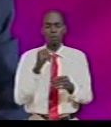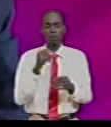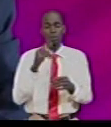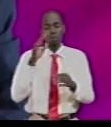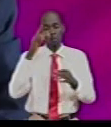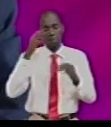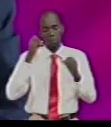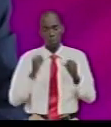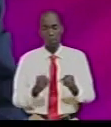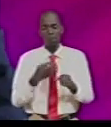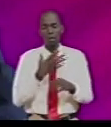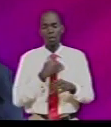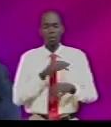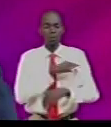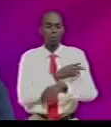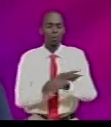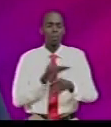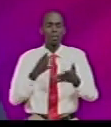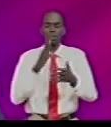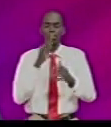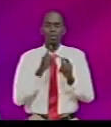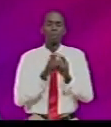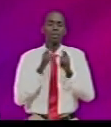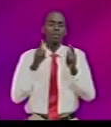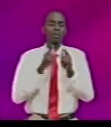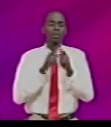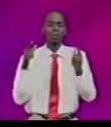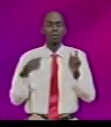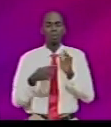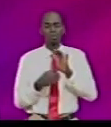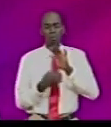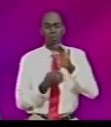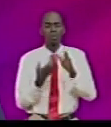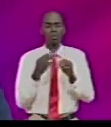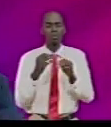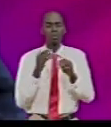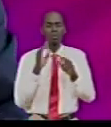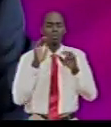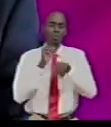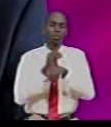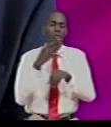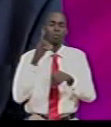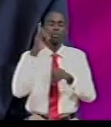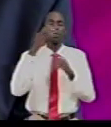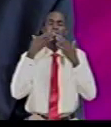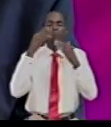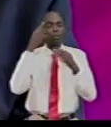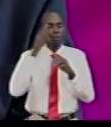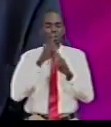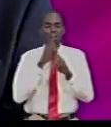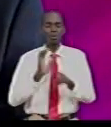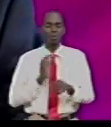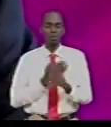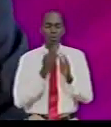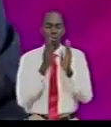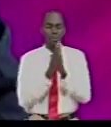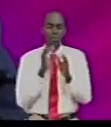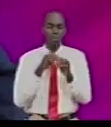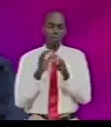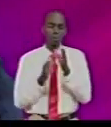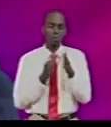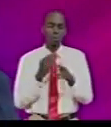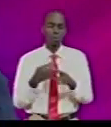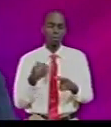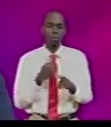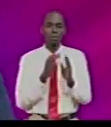your anointing, and let there be great, great manifestation of the presence of God. Thank you for answering our prayer. For in Jesus' name we